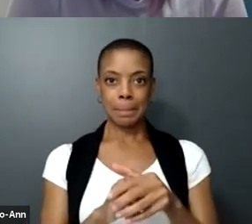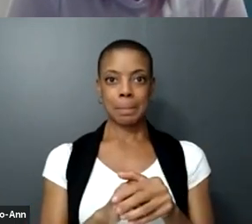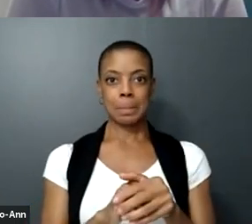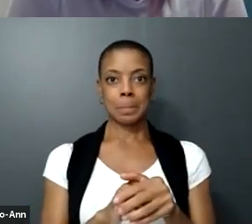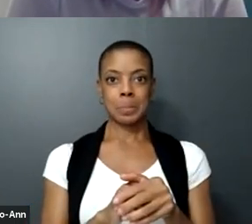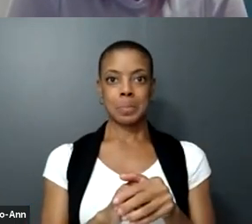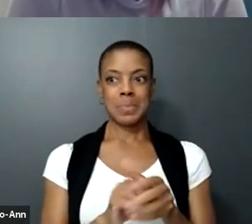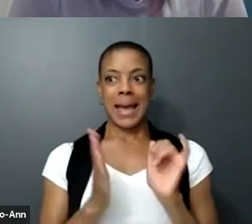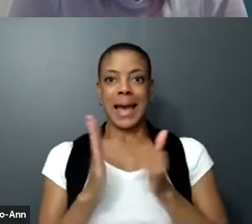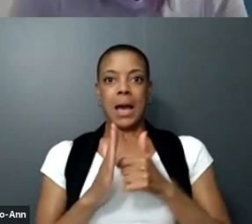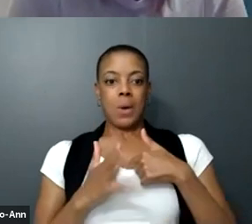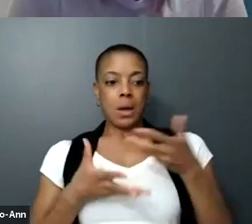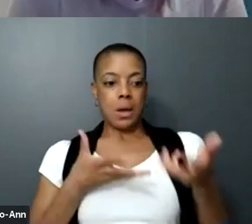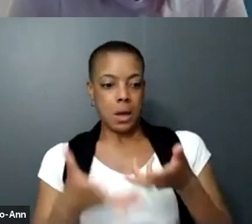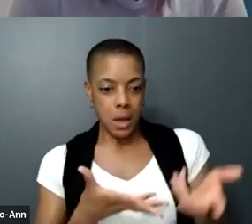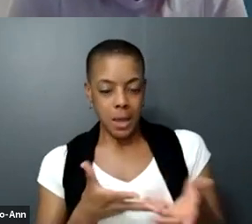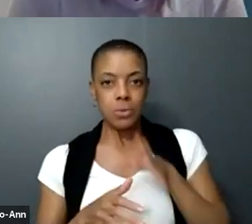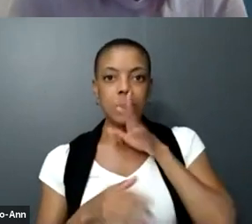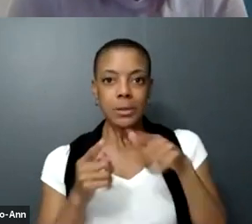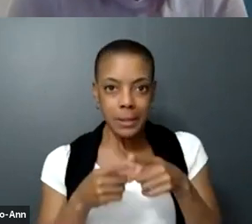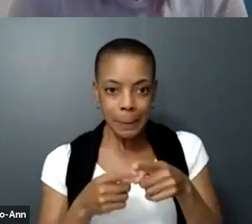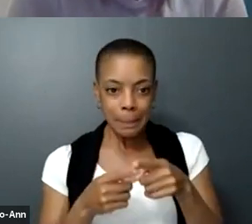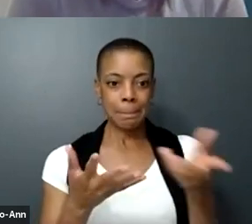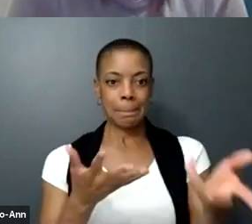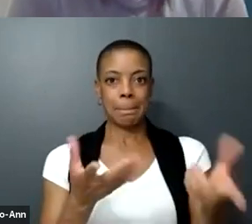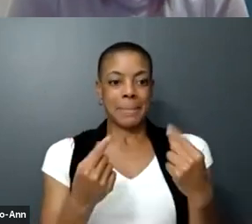How do I talk to them about this?